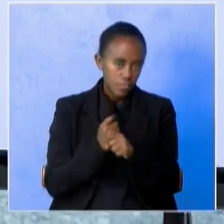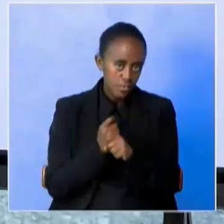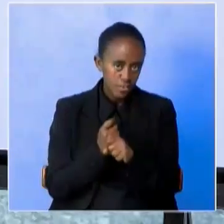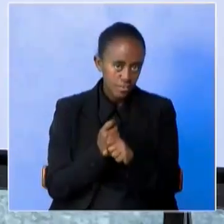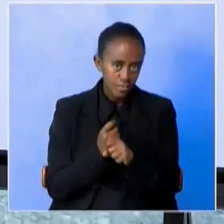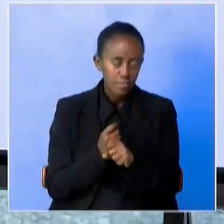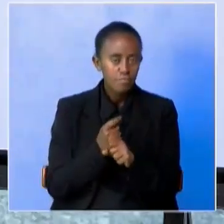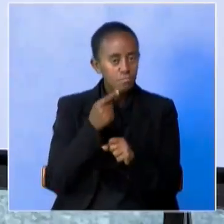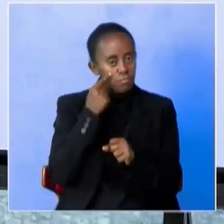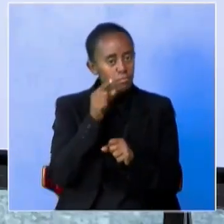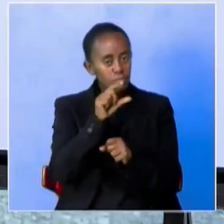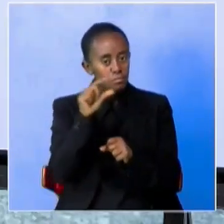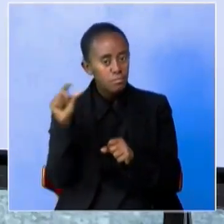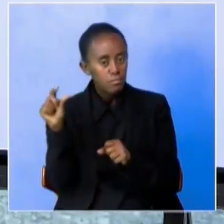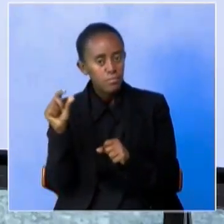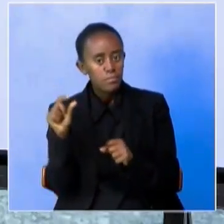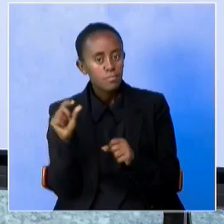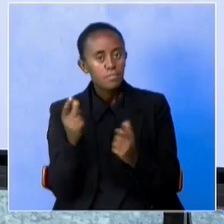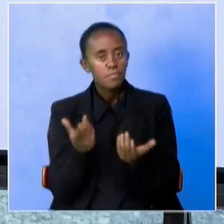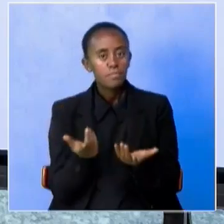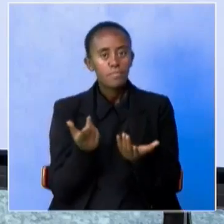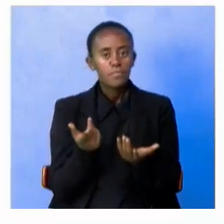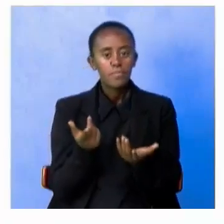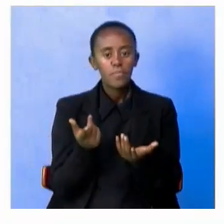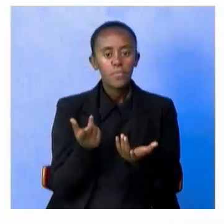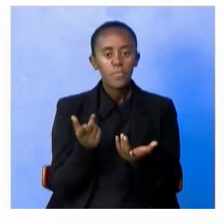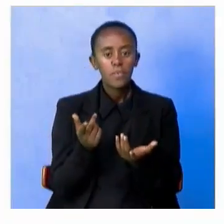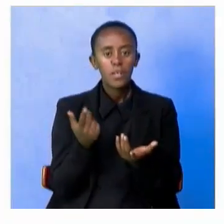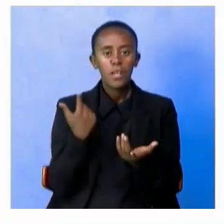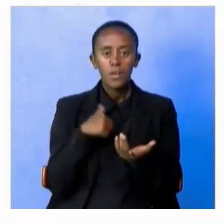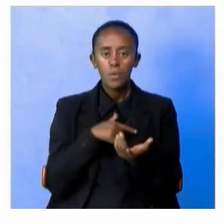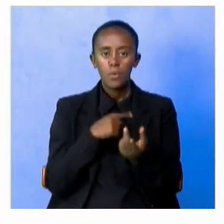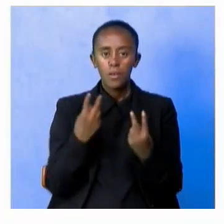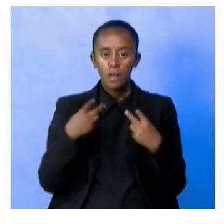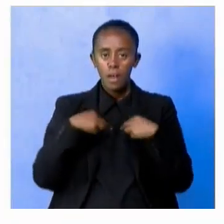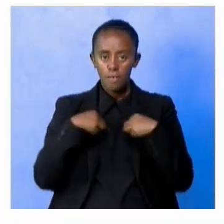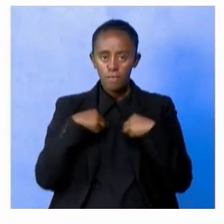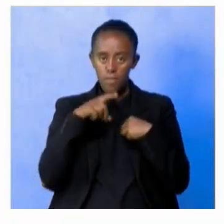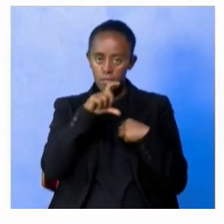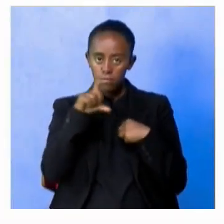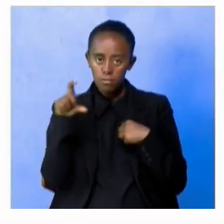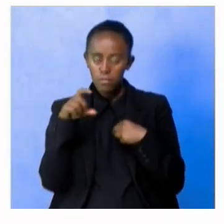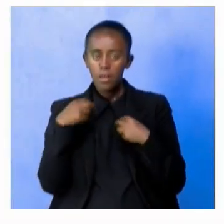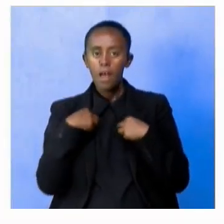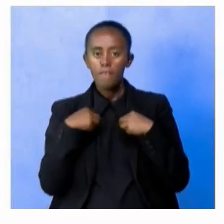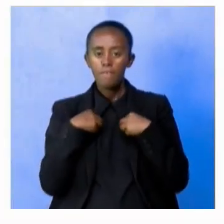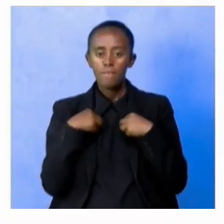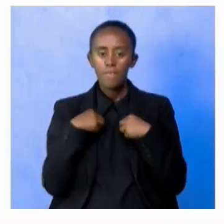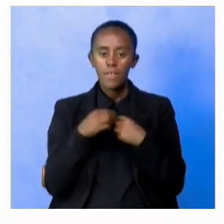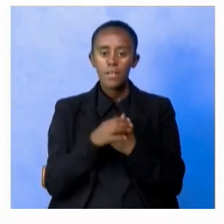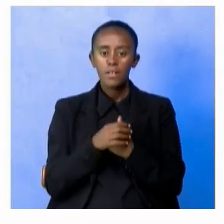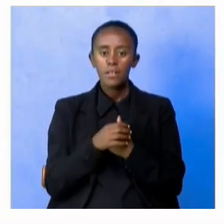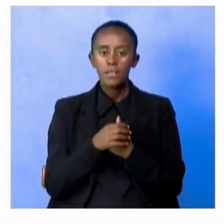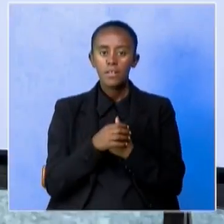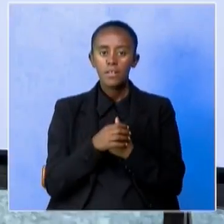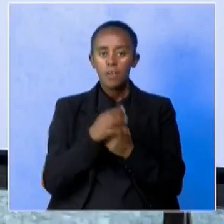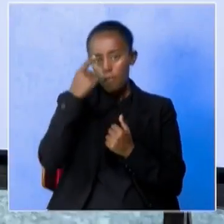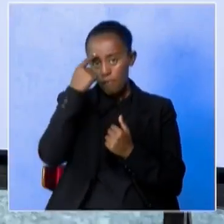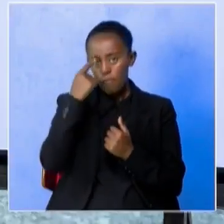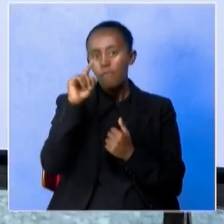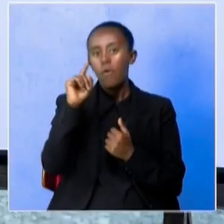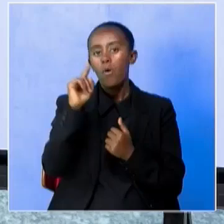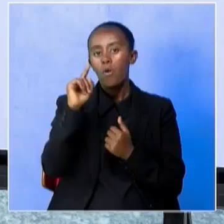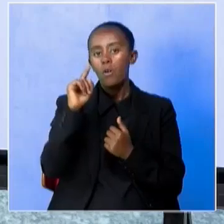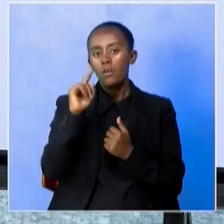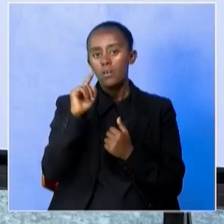So, as you see here, we have shown have and lived, but we are focusing more on